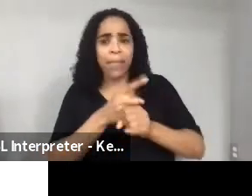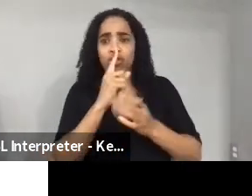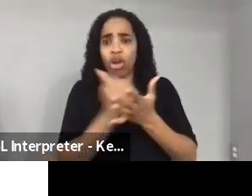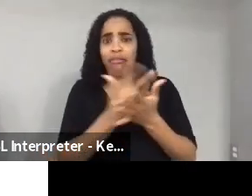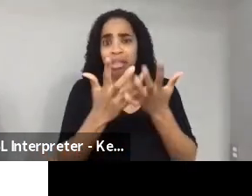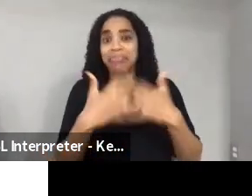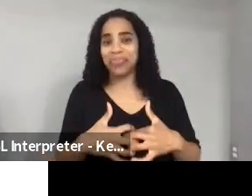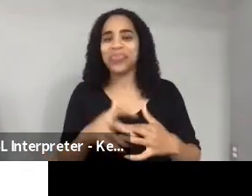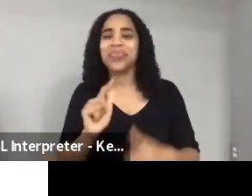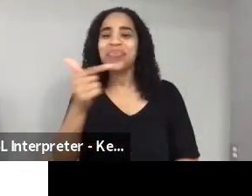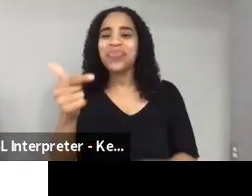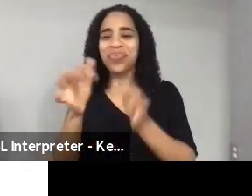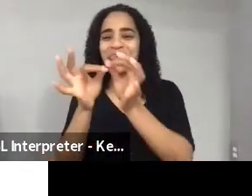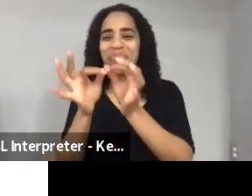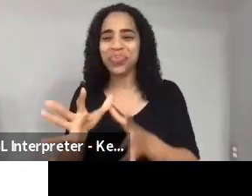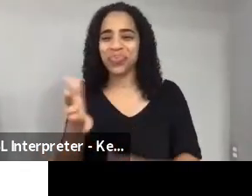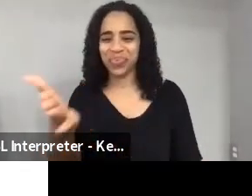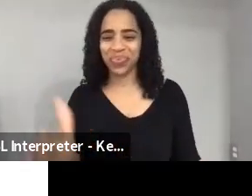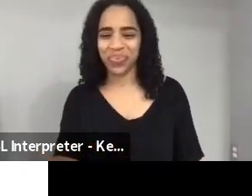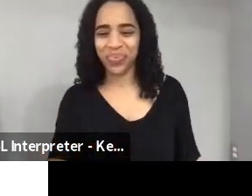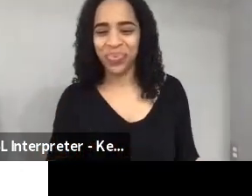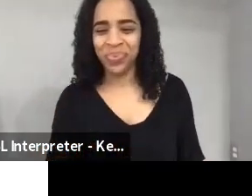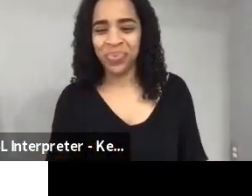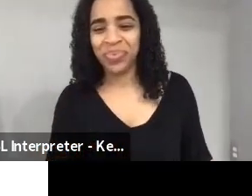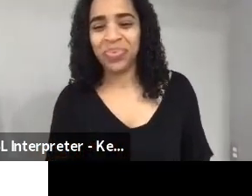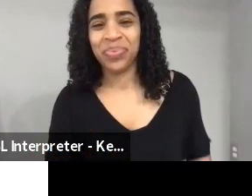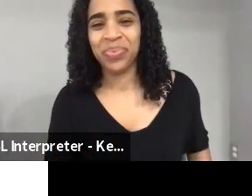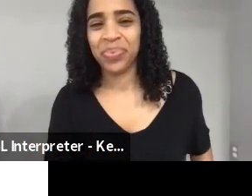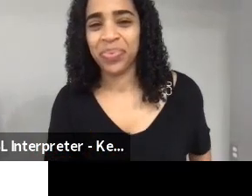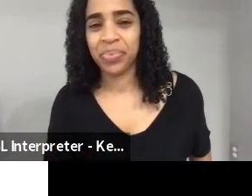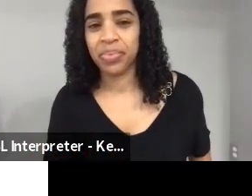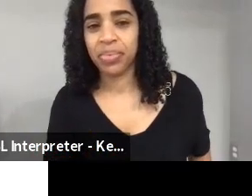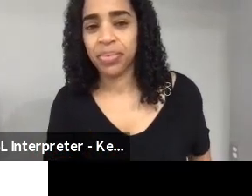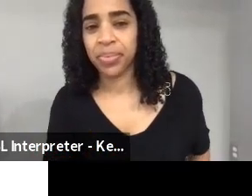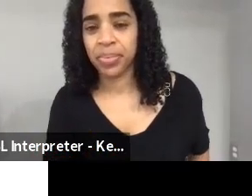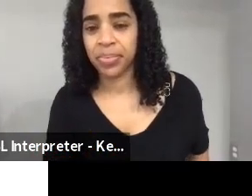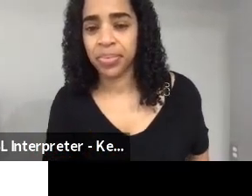So, and then make sure everybody knows where these totes are located.